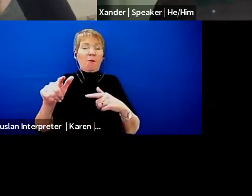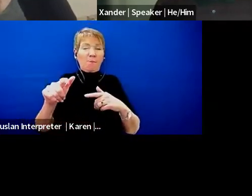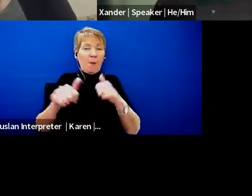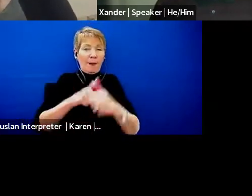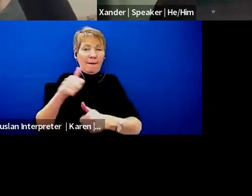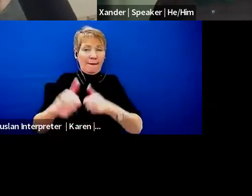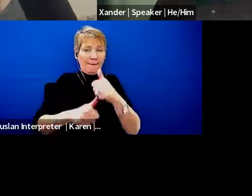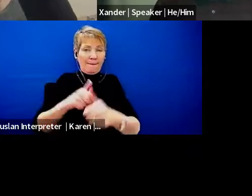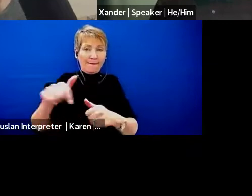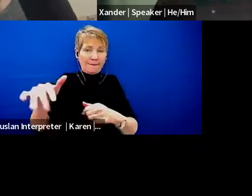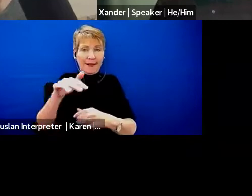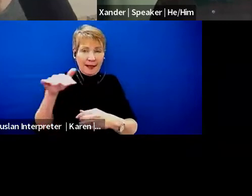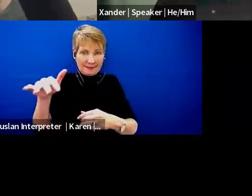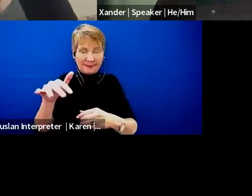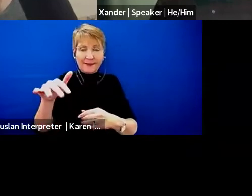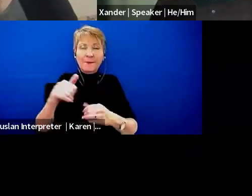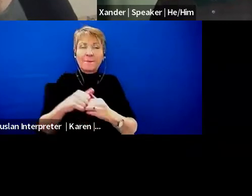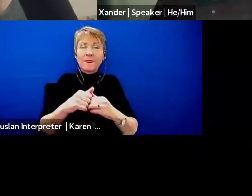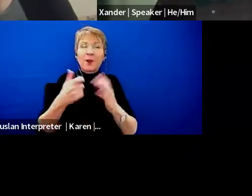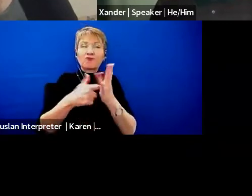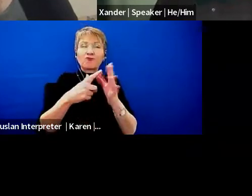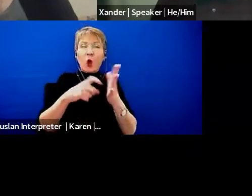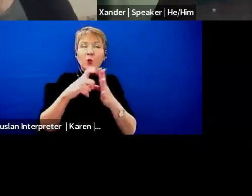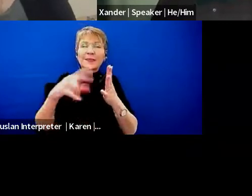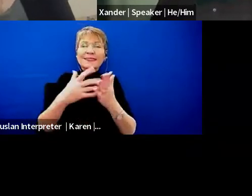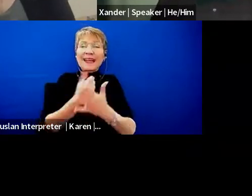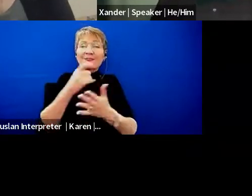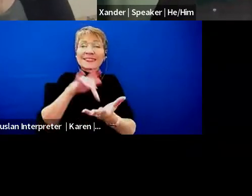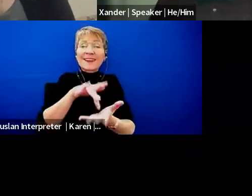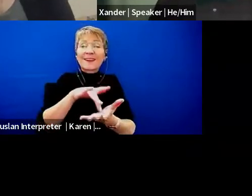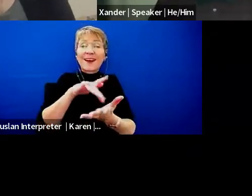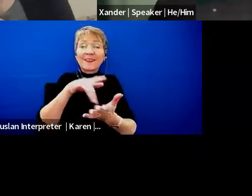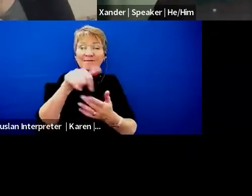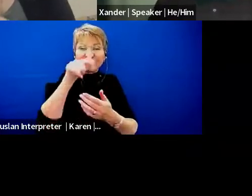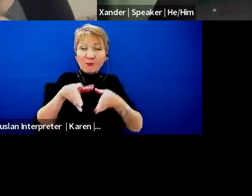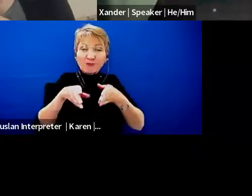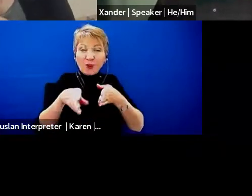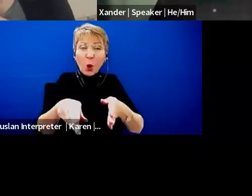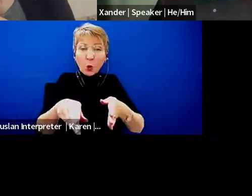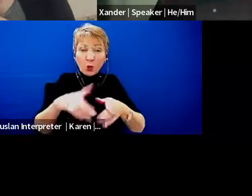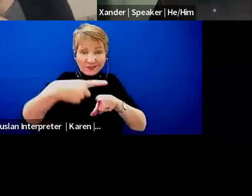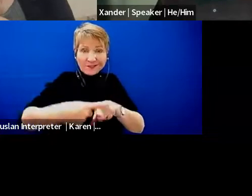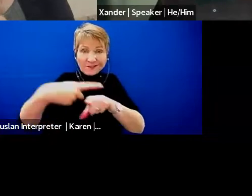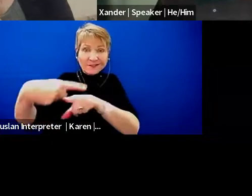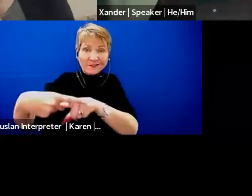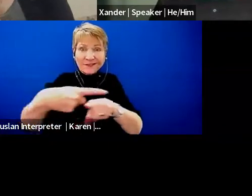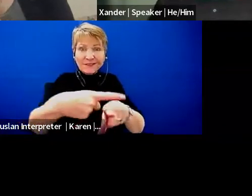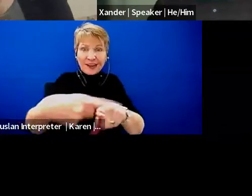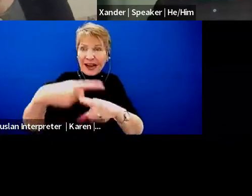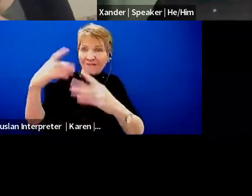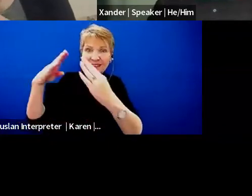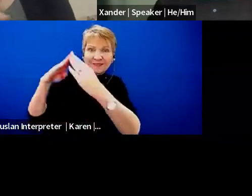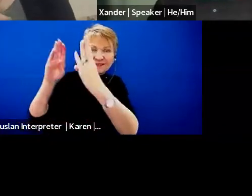was the Road and Safety Centre, where it's basically a little centre where it's like a mini town where there's like full on